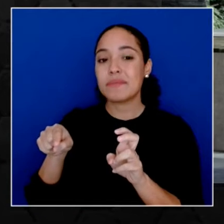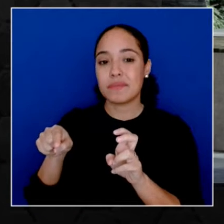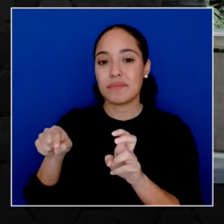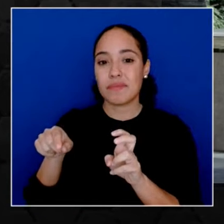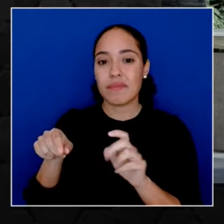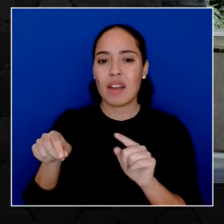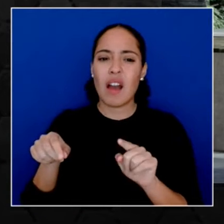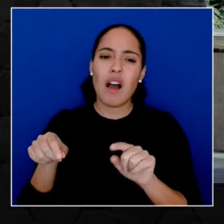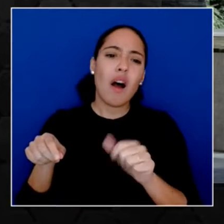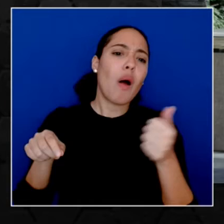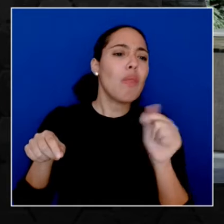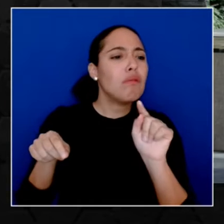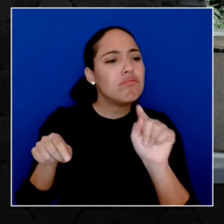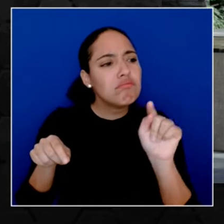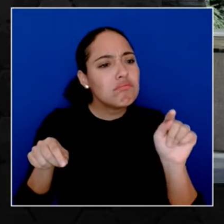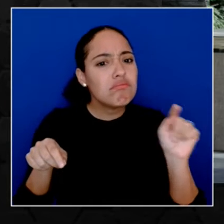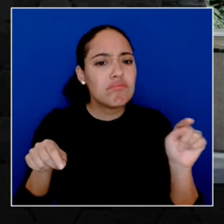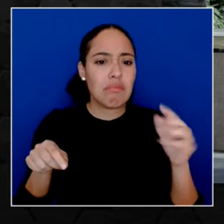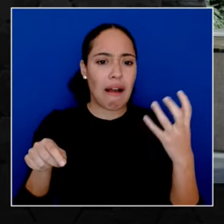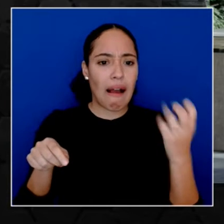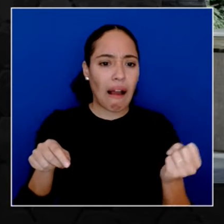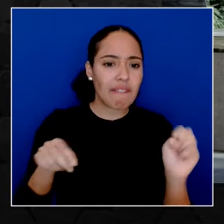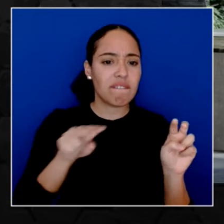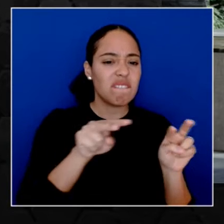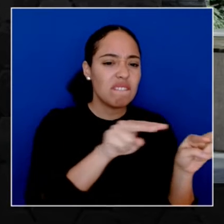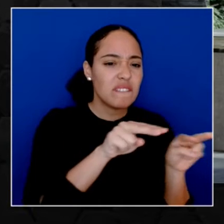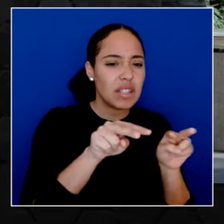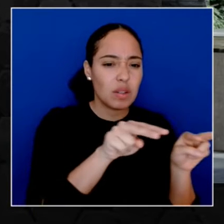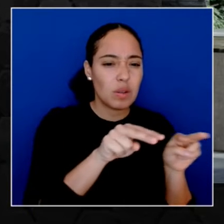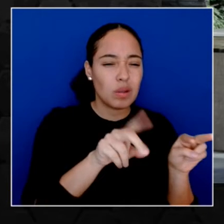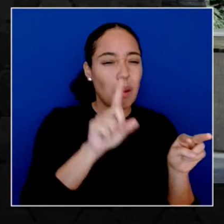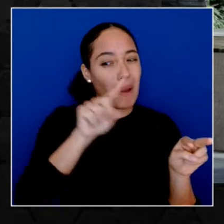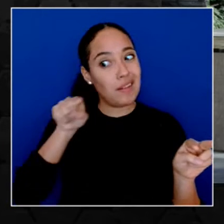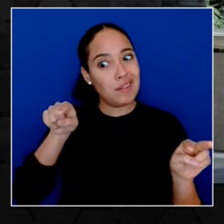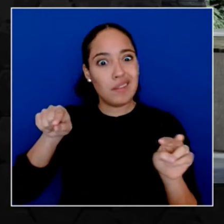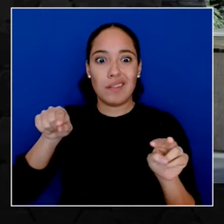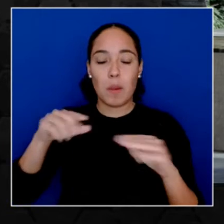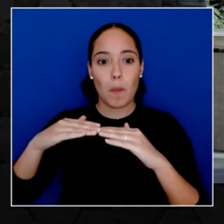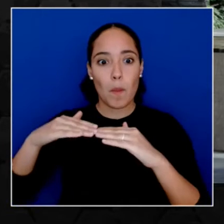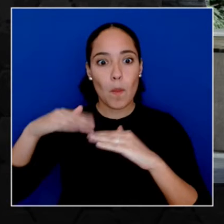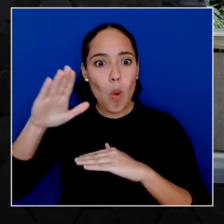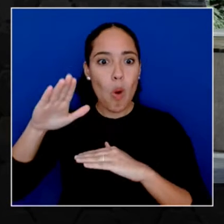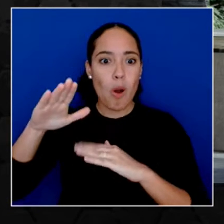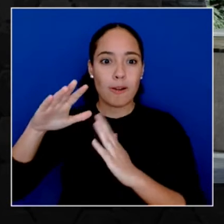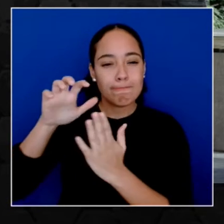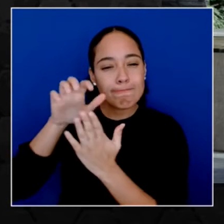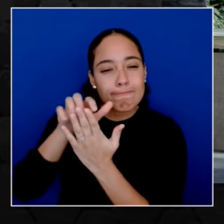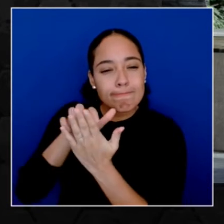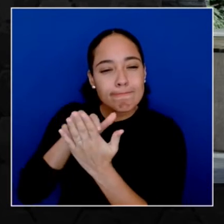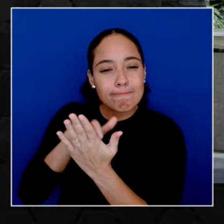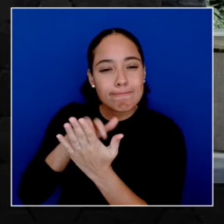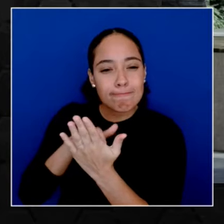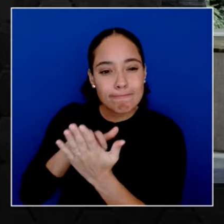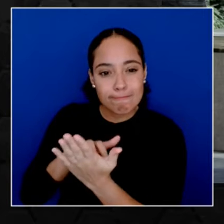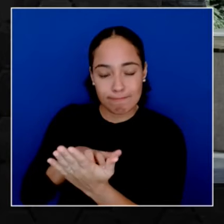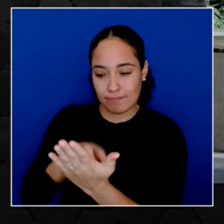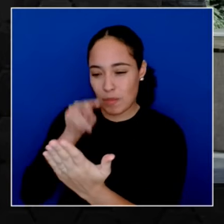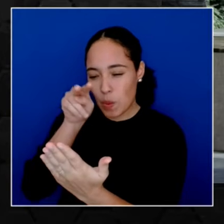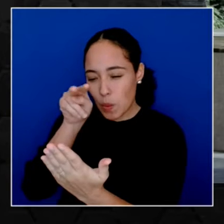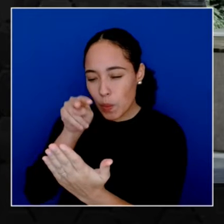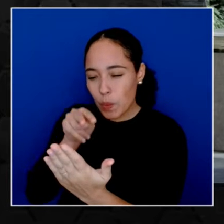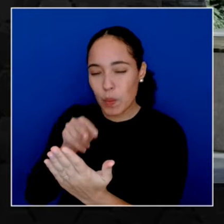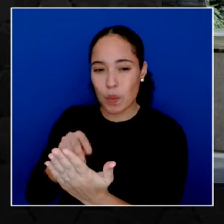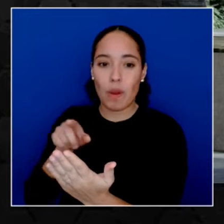has more videos. So I would like to say that I like text-based learning much better. So why I like